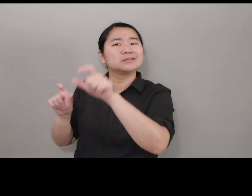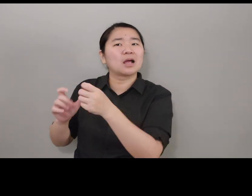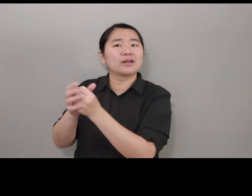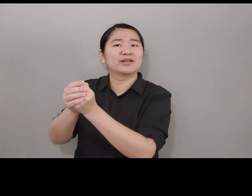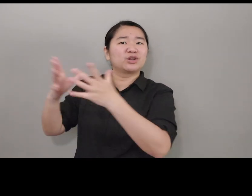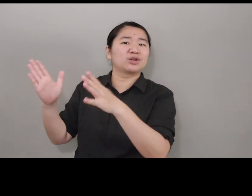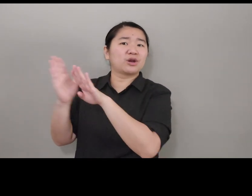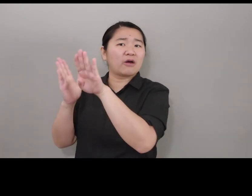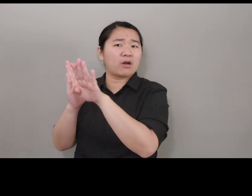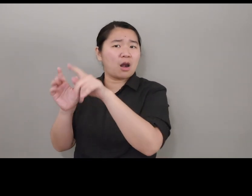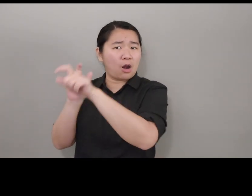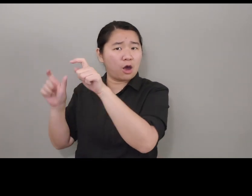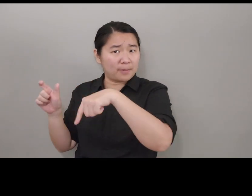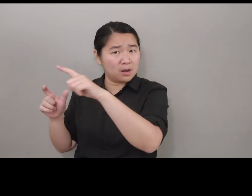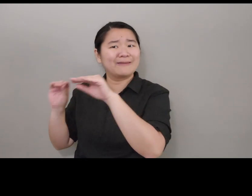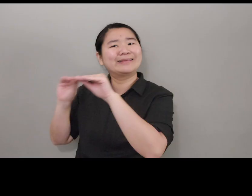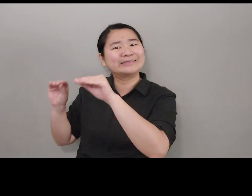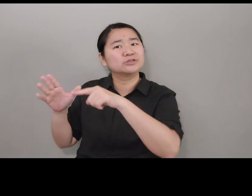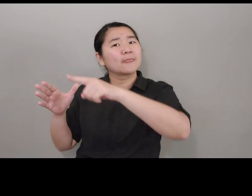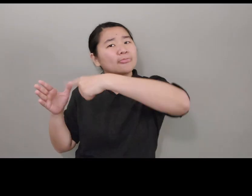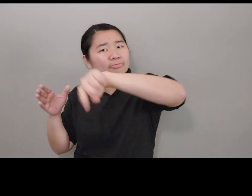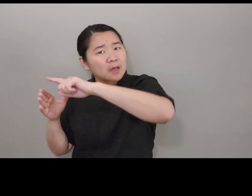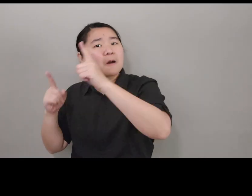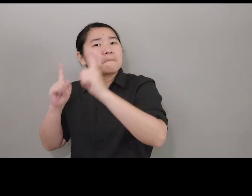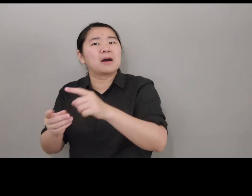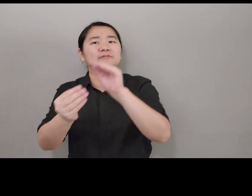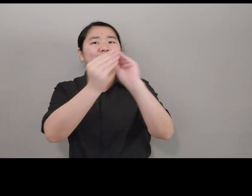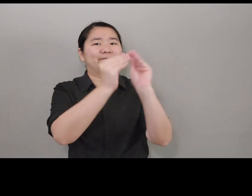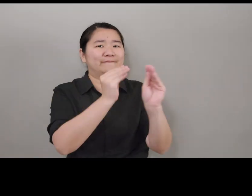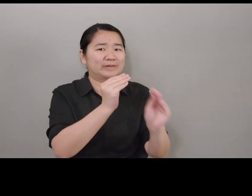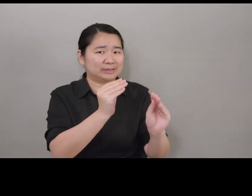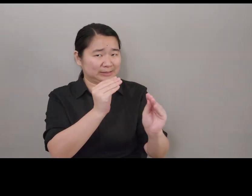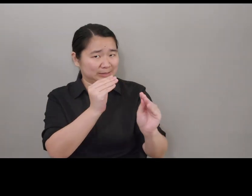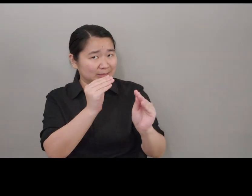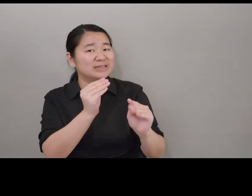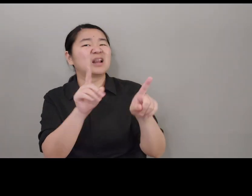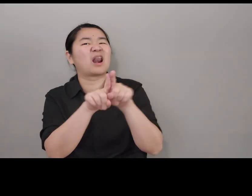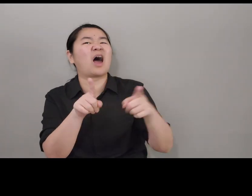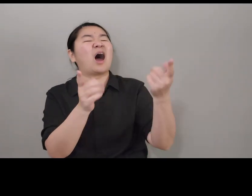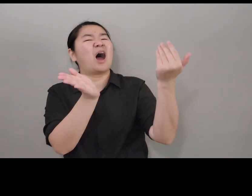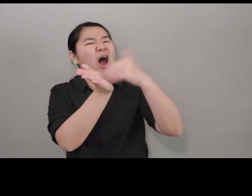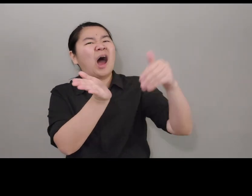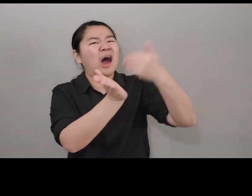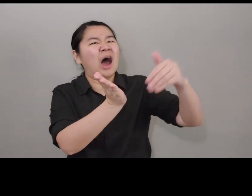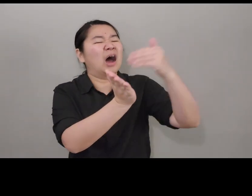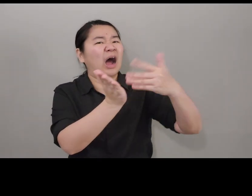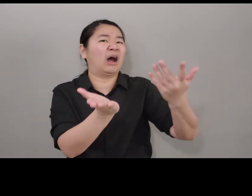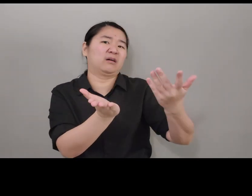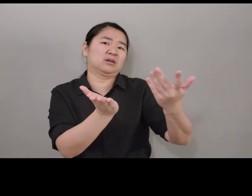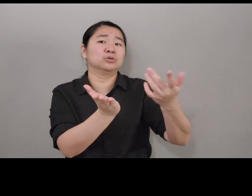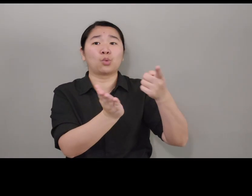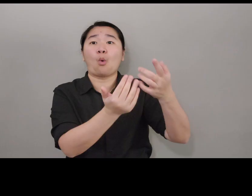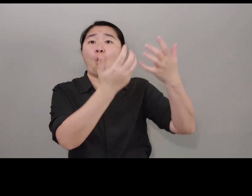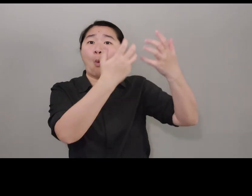we've got, right? And I think that is something where we must use automation, broad-based, large scans,